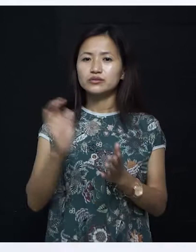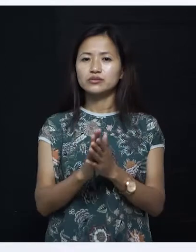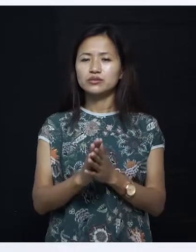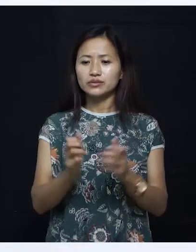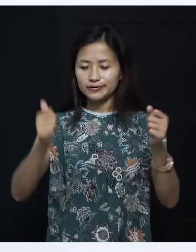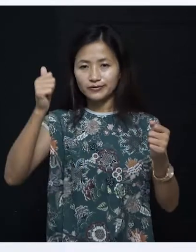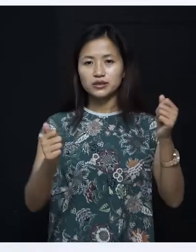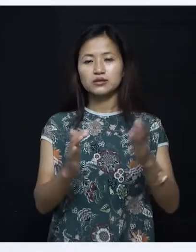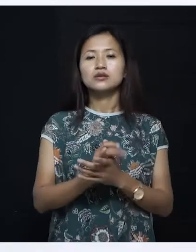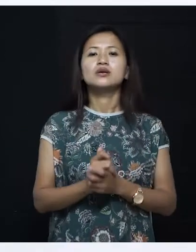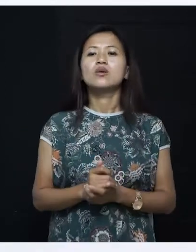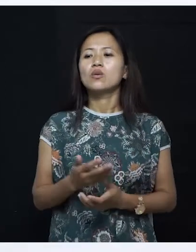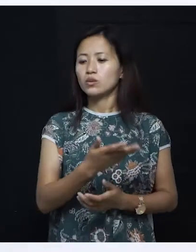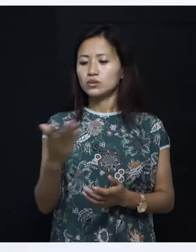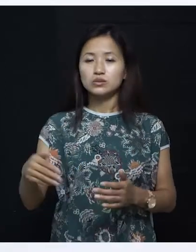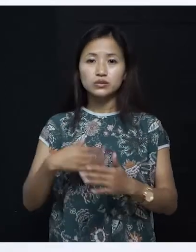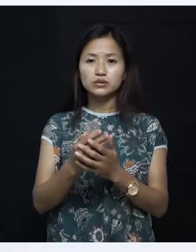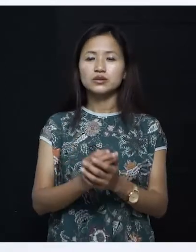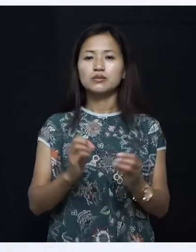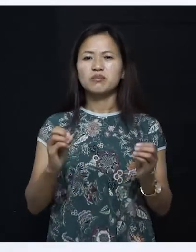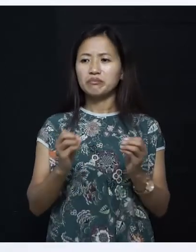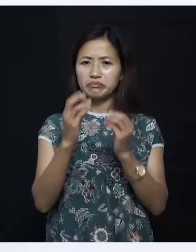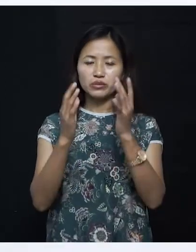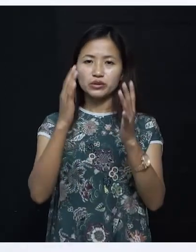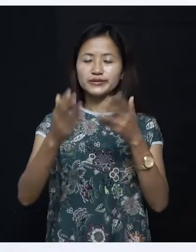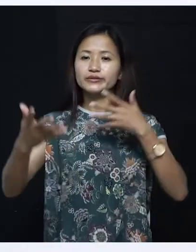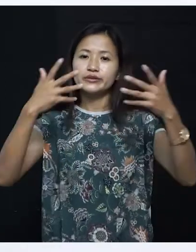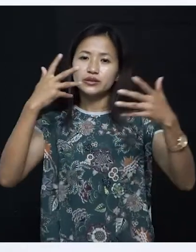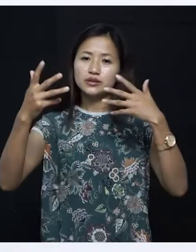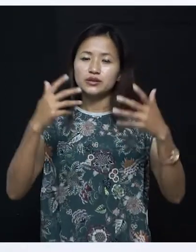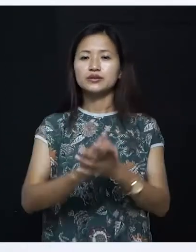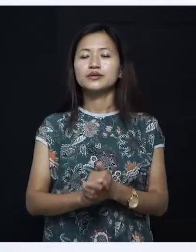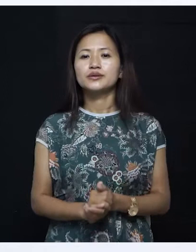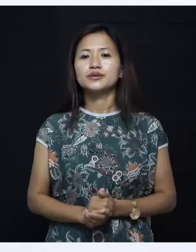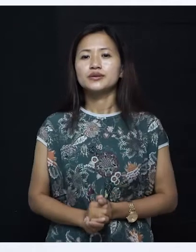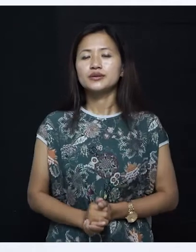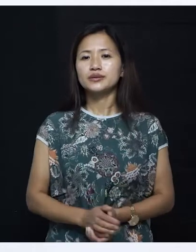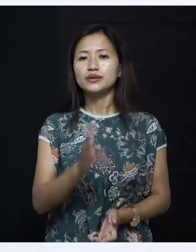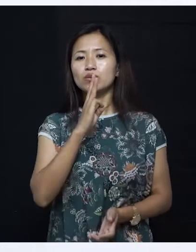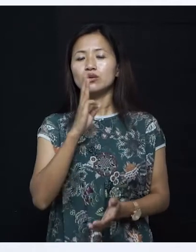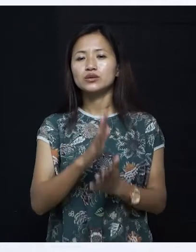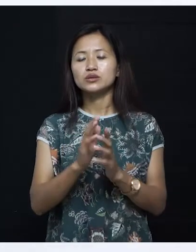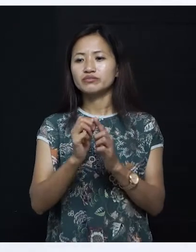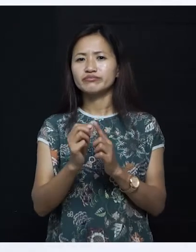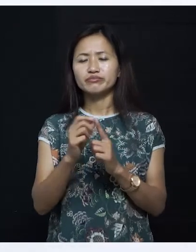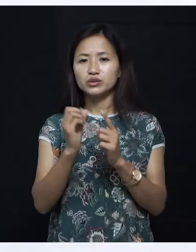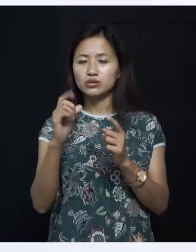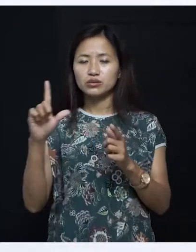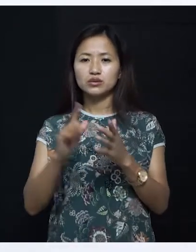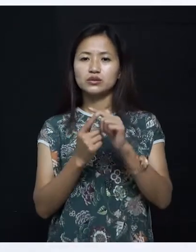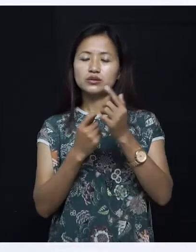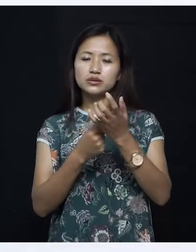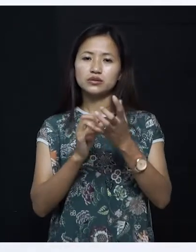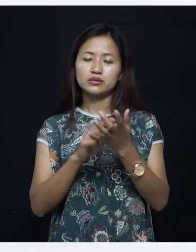vehicles and all those are polluting the air. Then we also have this water pollution. Just now we have discussed